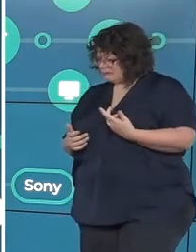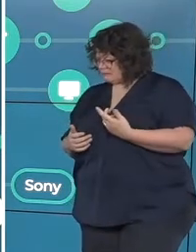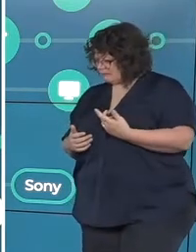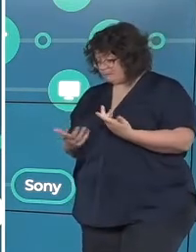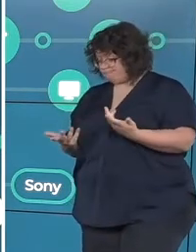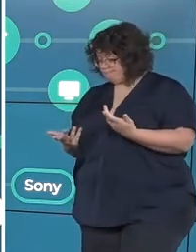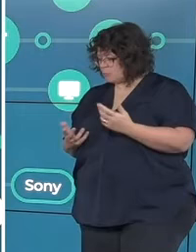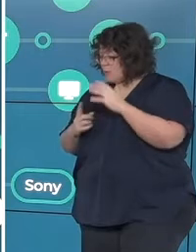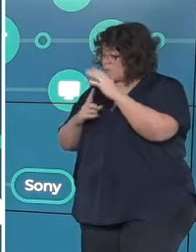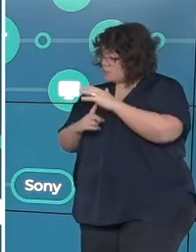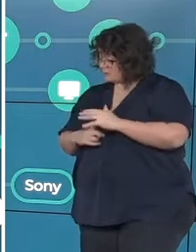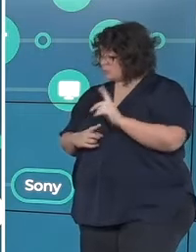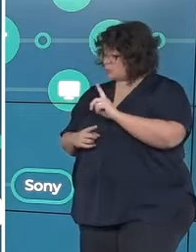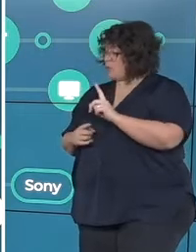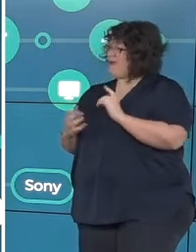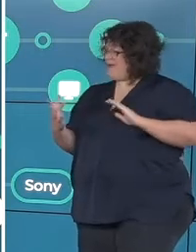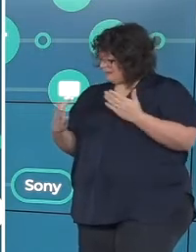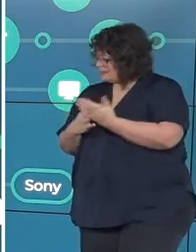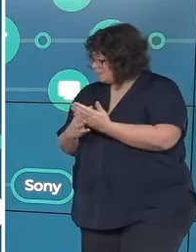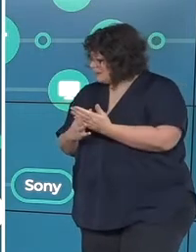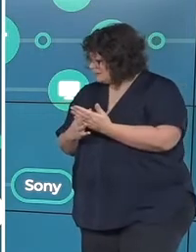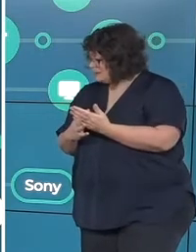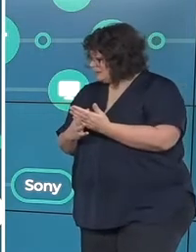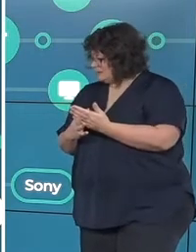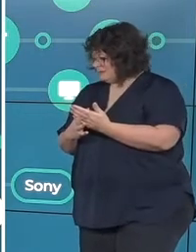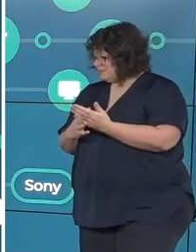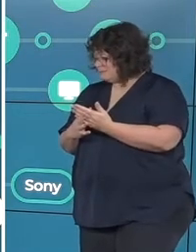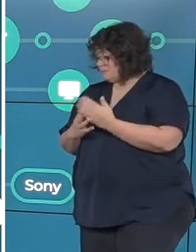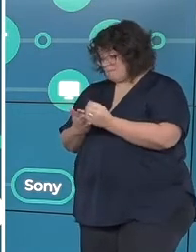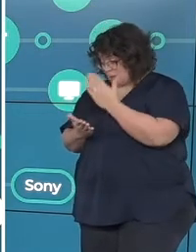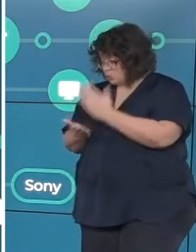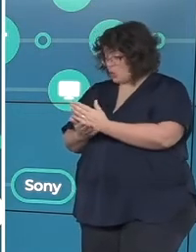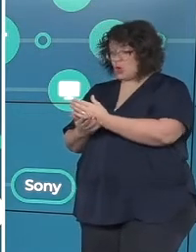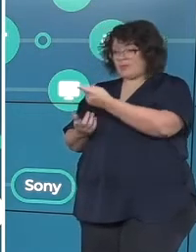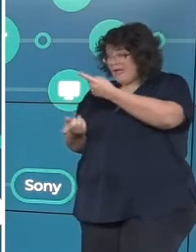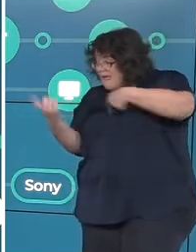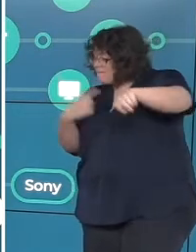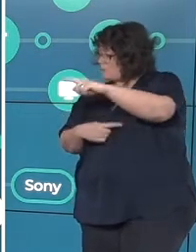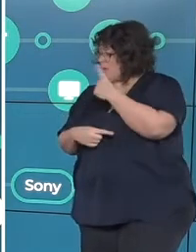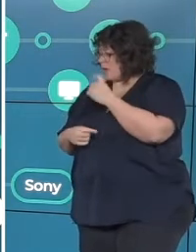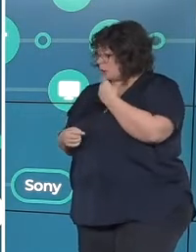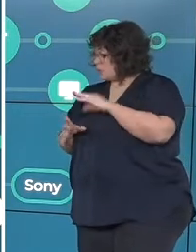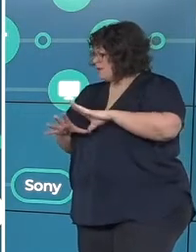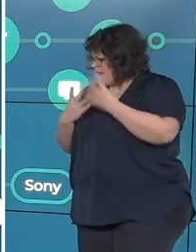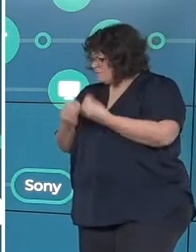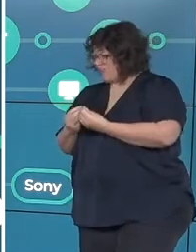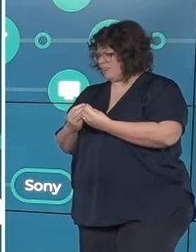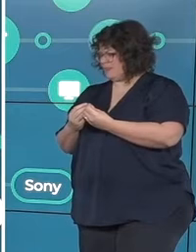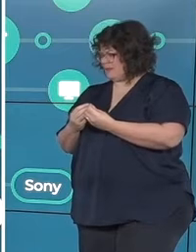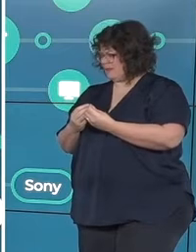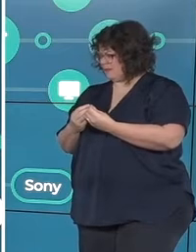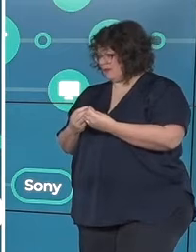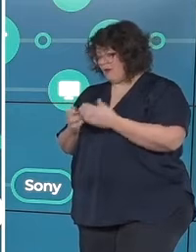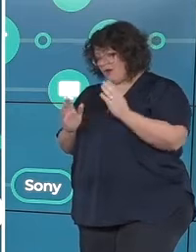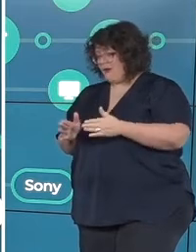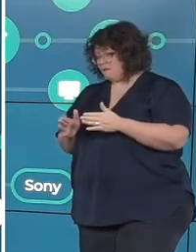everything, and that's really difficult, right? So we have to make some hard decisions over, do we fix that issue that helps this